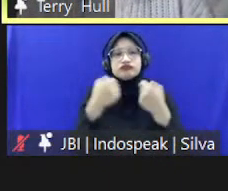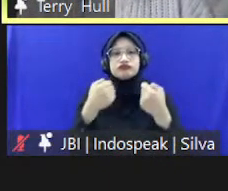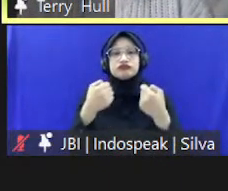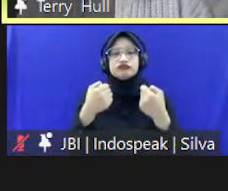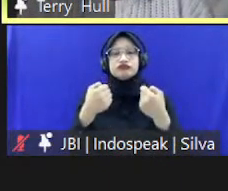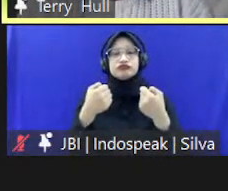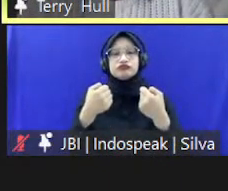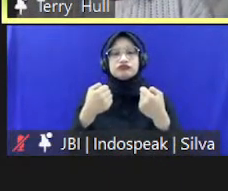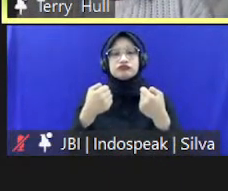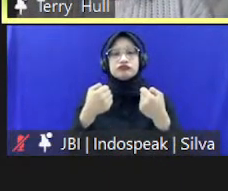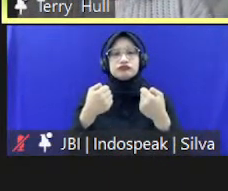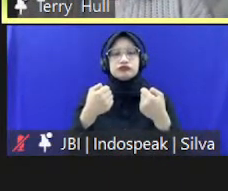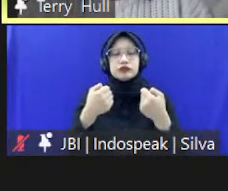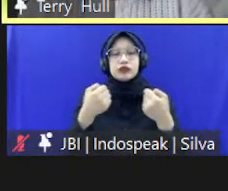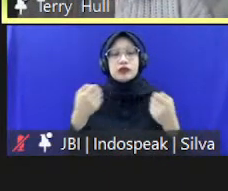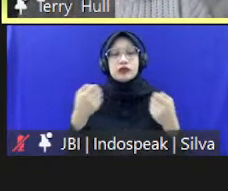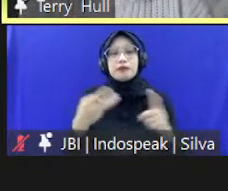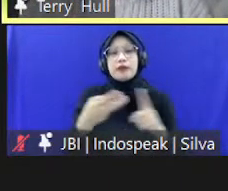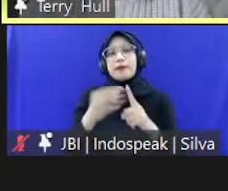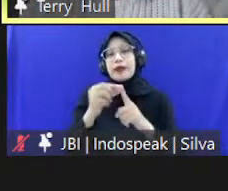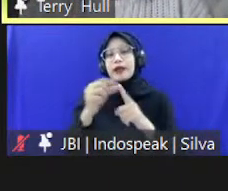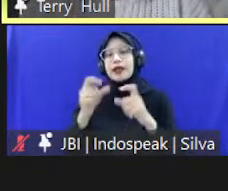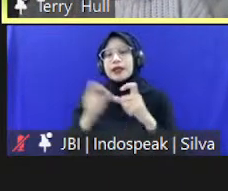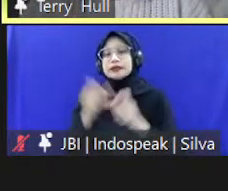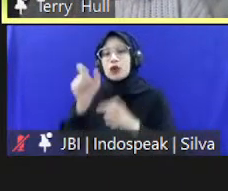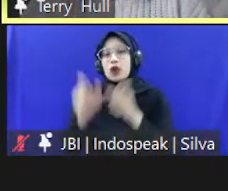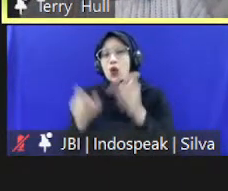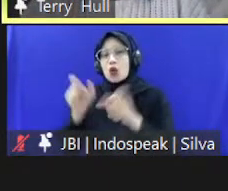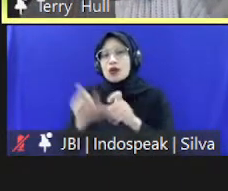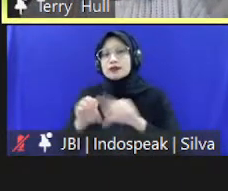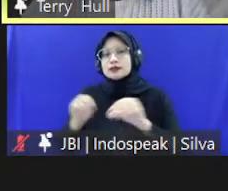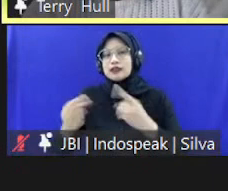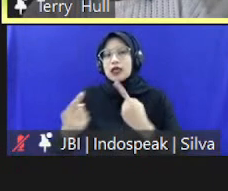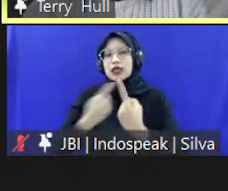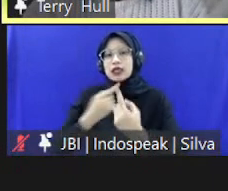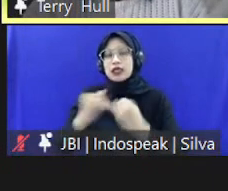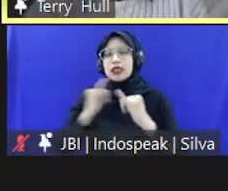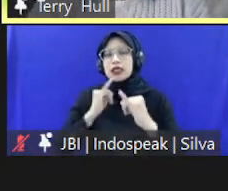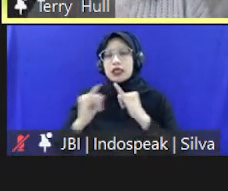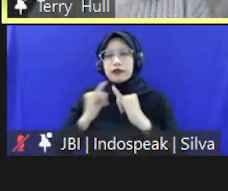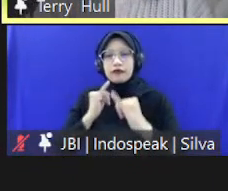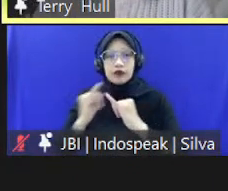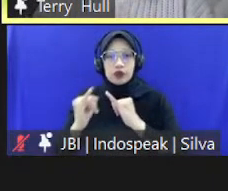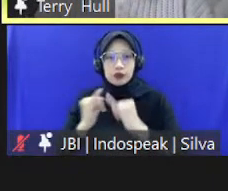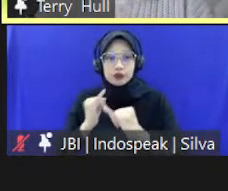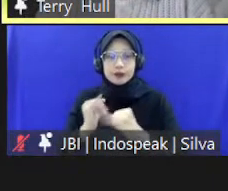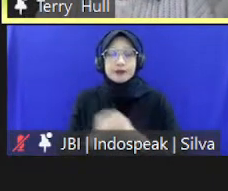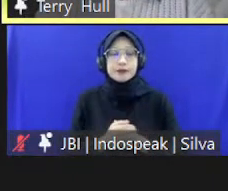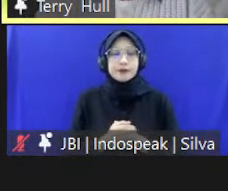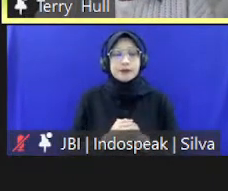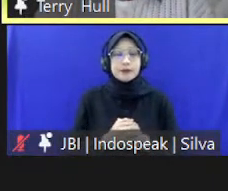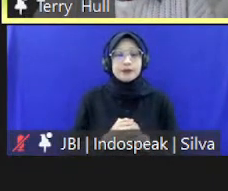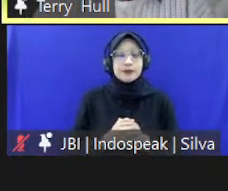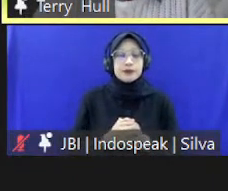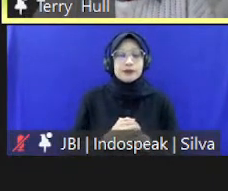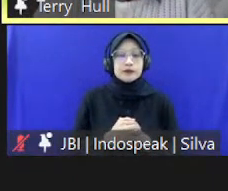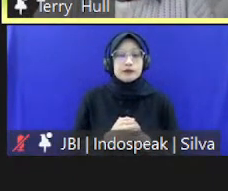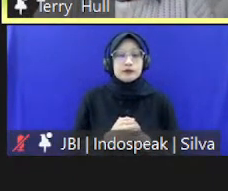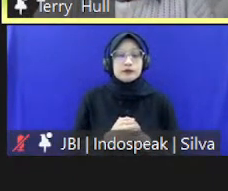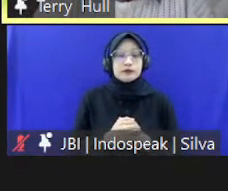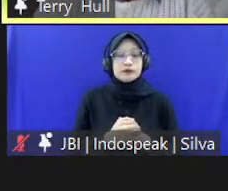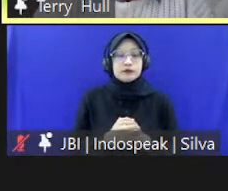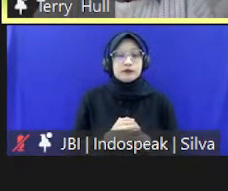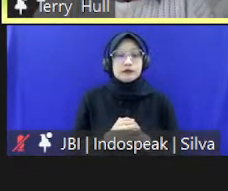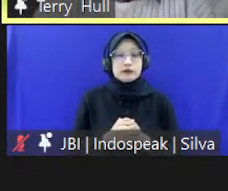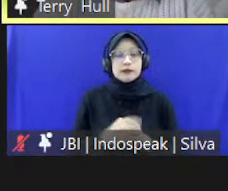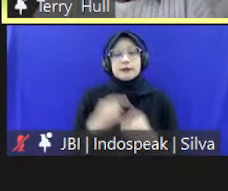field interviewers is something that has to be dealt with in future. We are